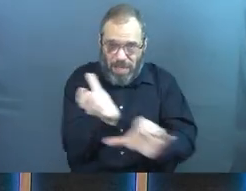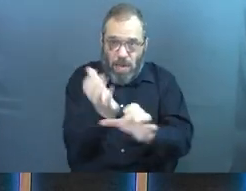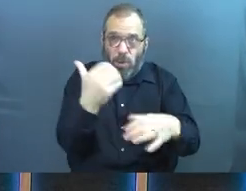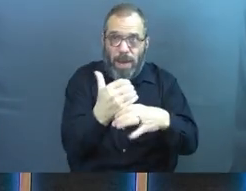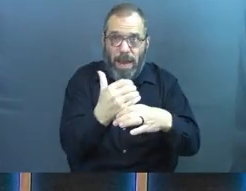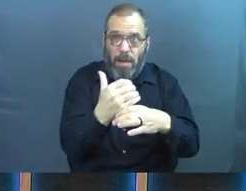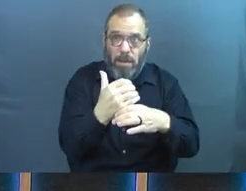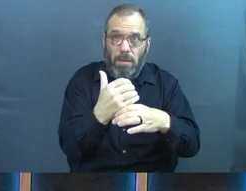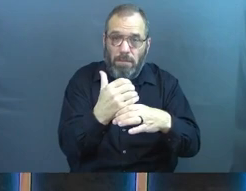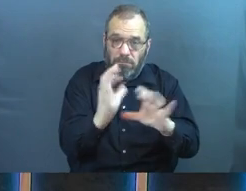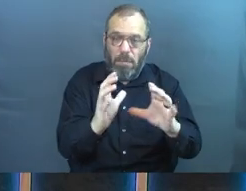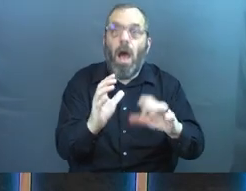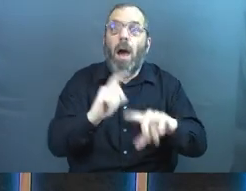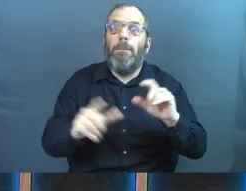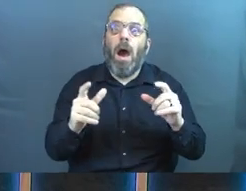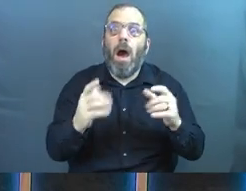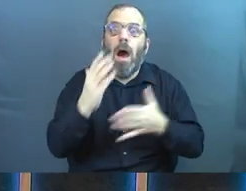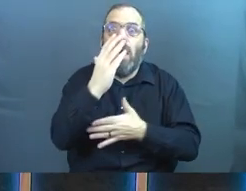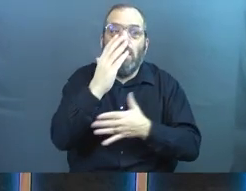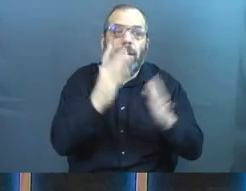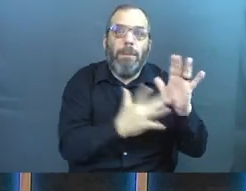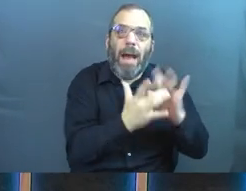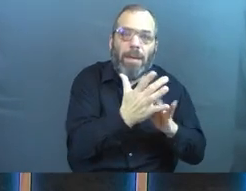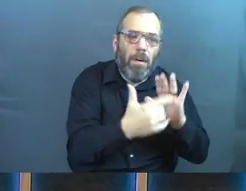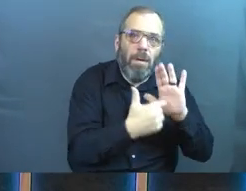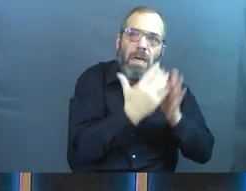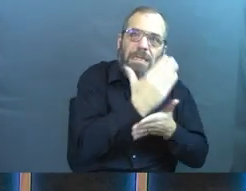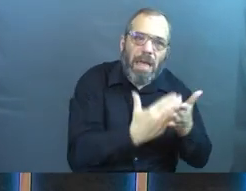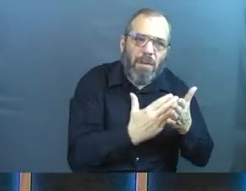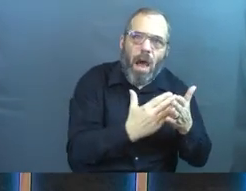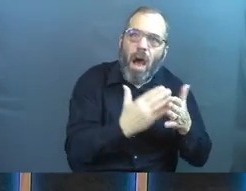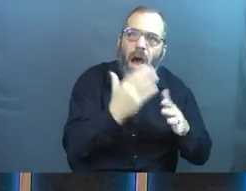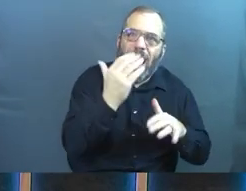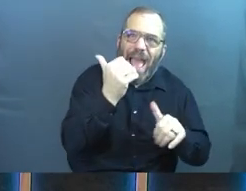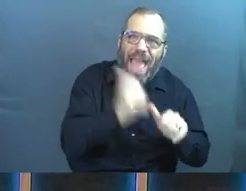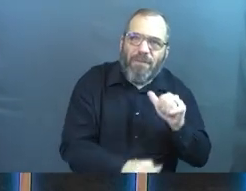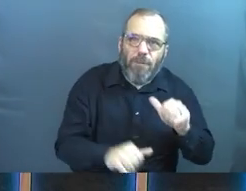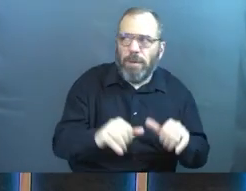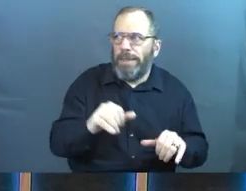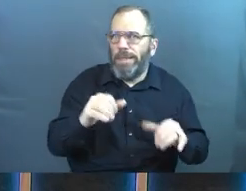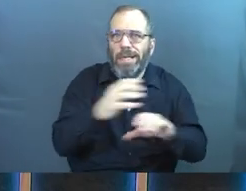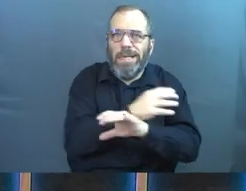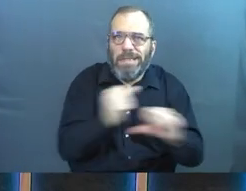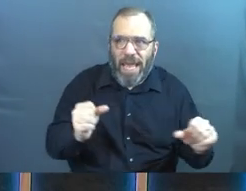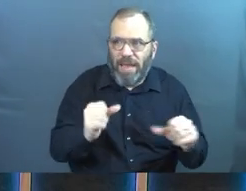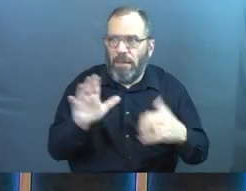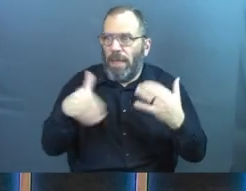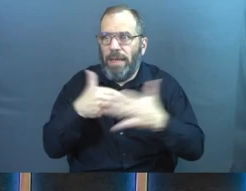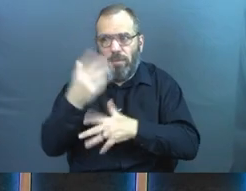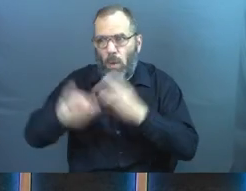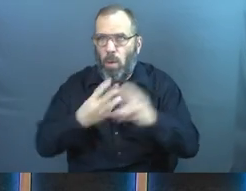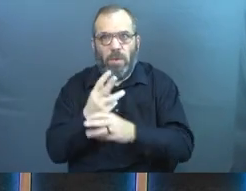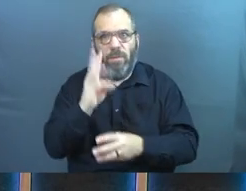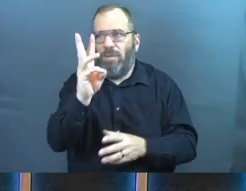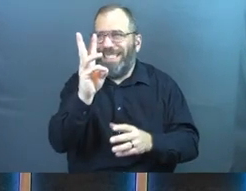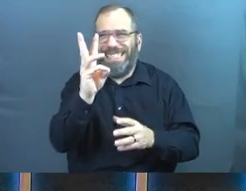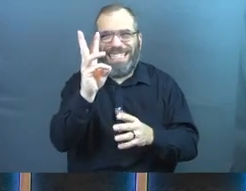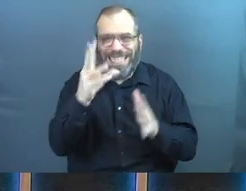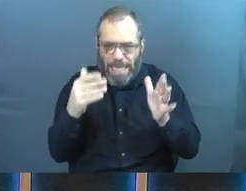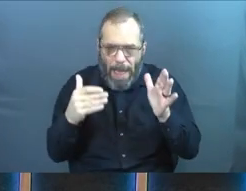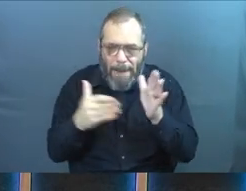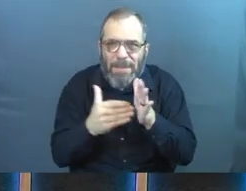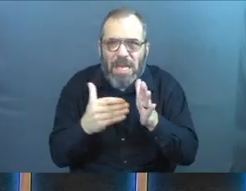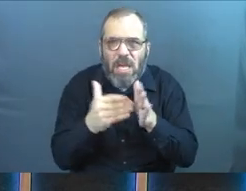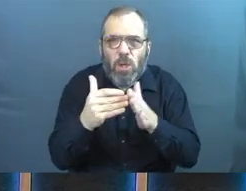created by God, but there are some scriptures that indicate that every single child, even in our overpopulated world right now, they all